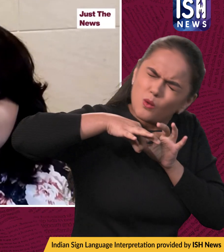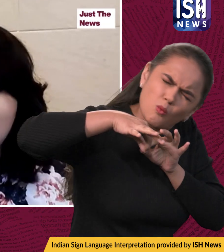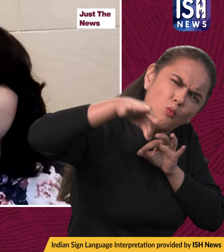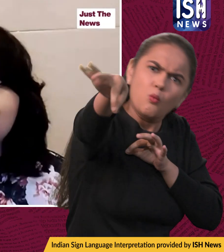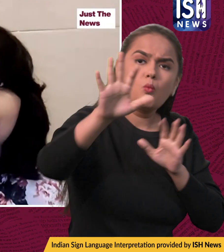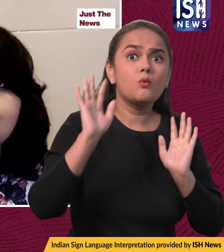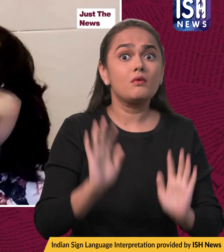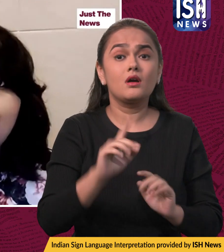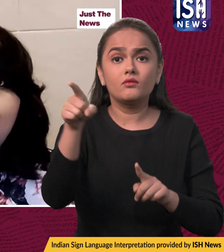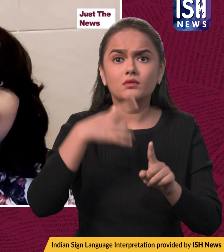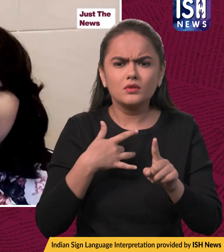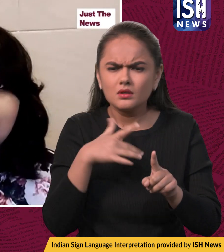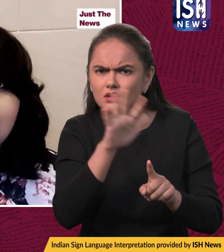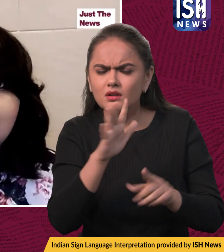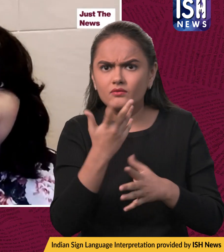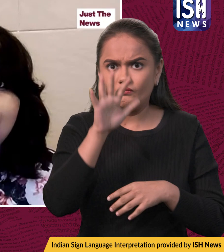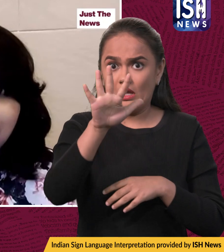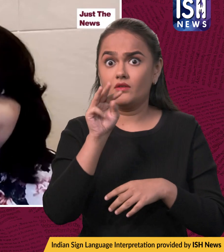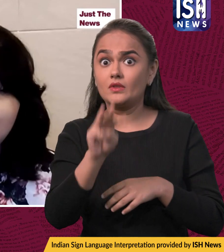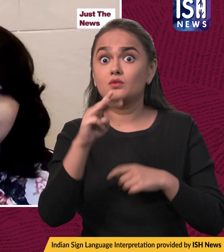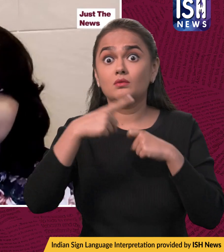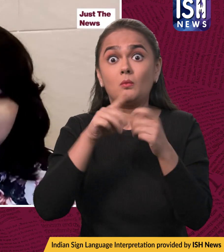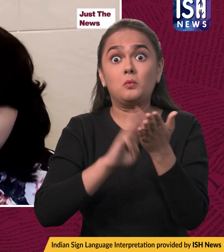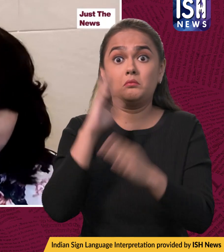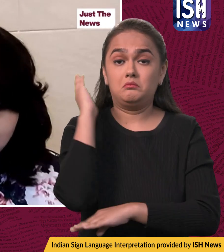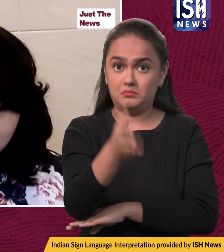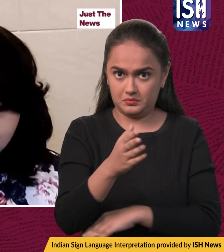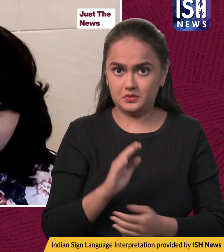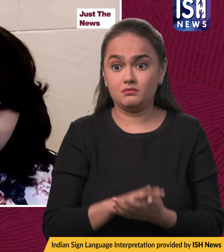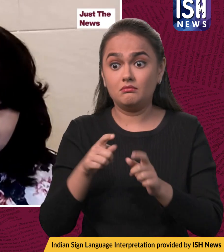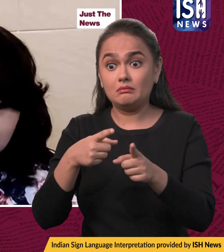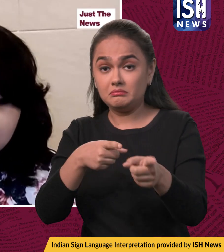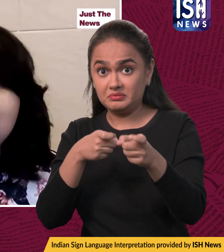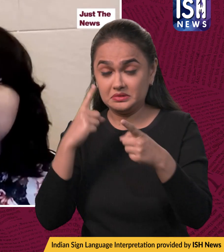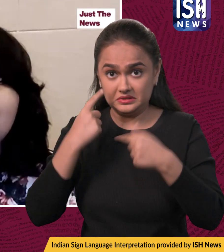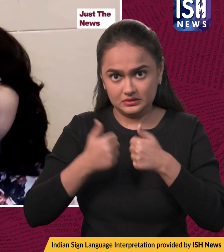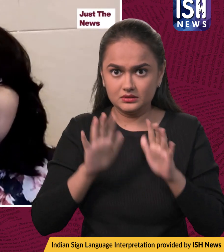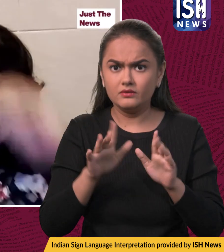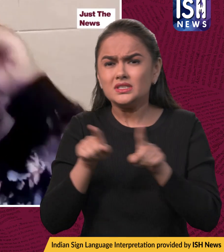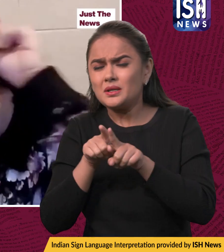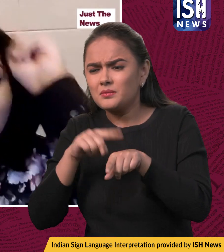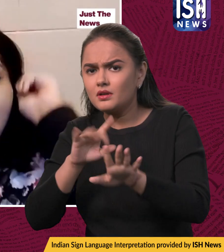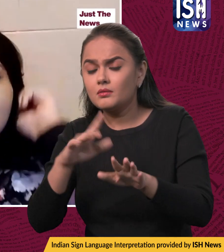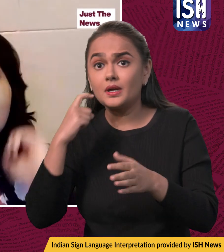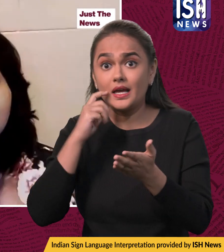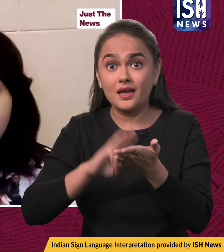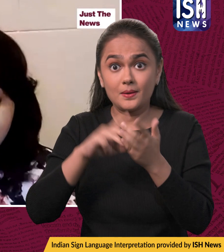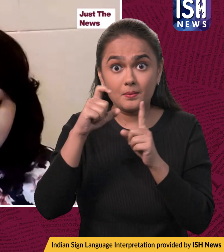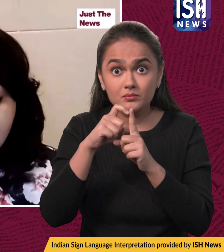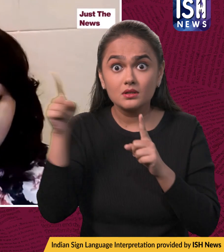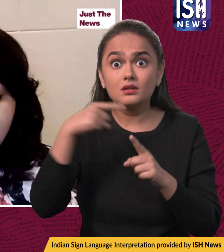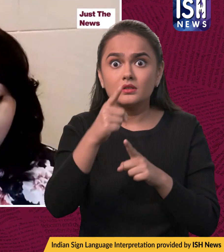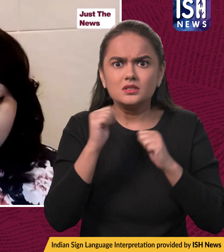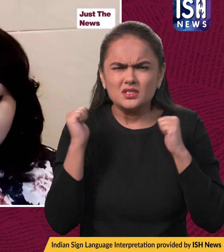ballistic missile, has a range of nearly 5,000 kilometers. In the meantime, the IMD has